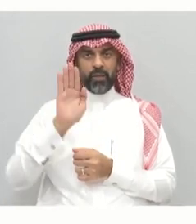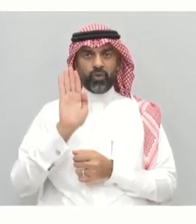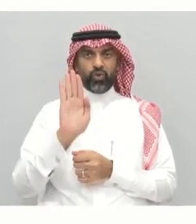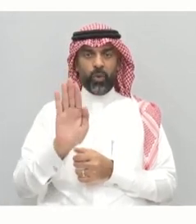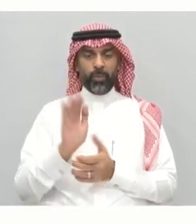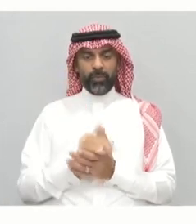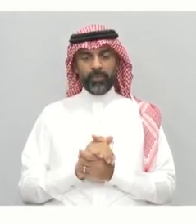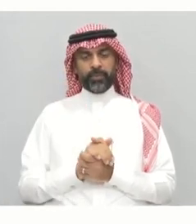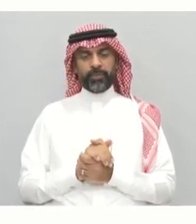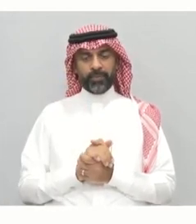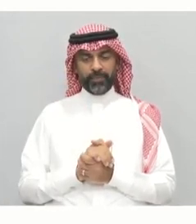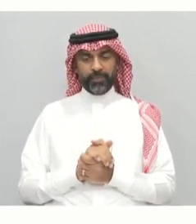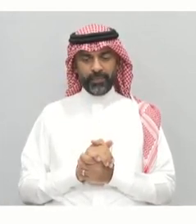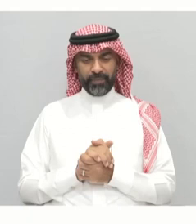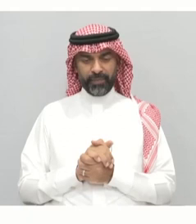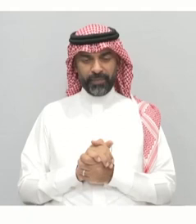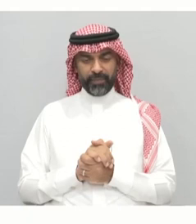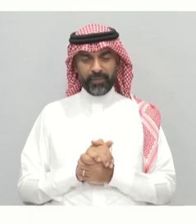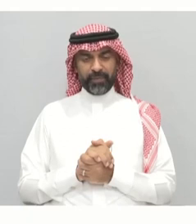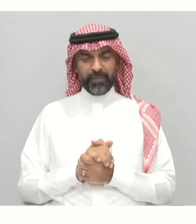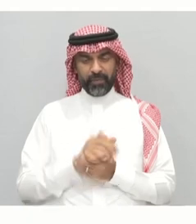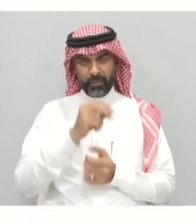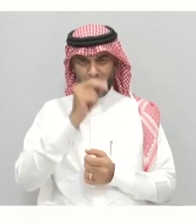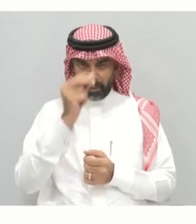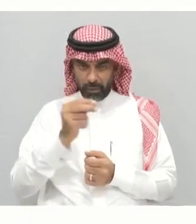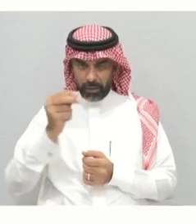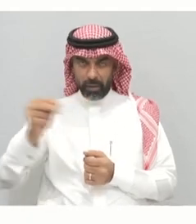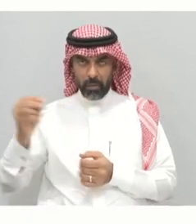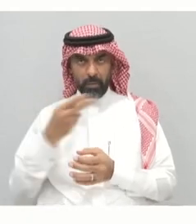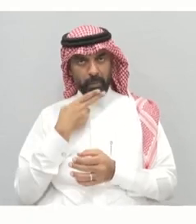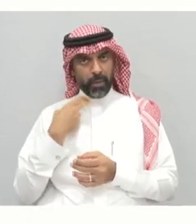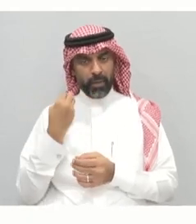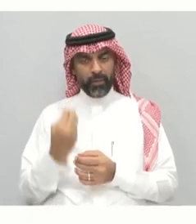and P, excellent. Very good.